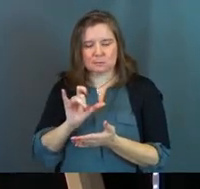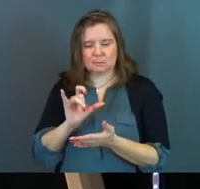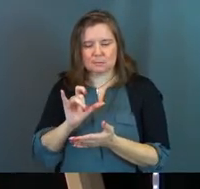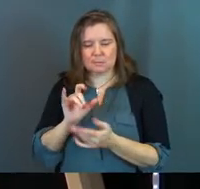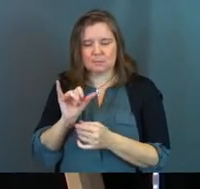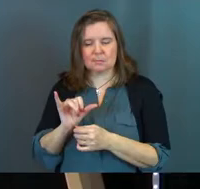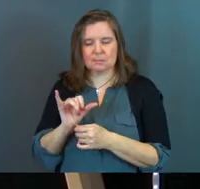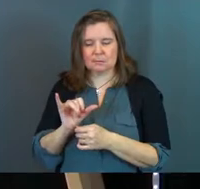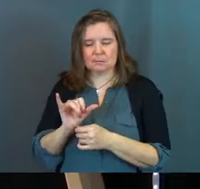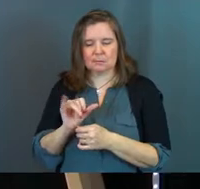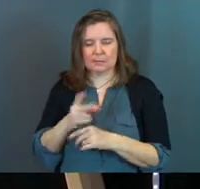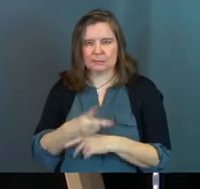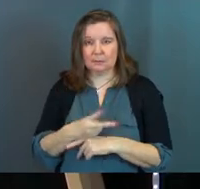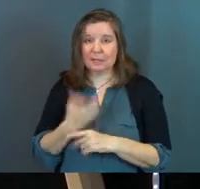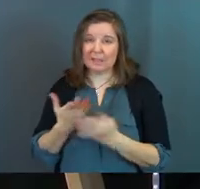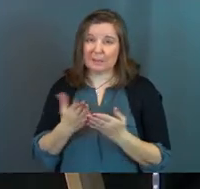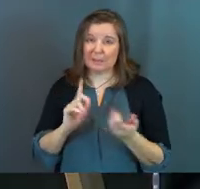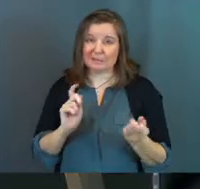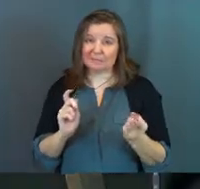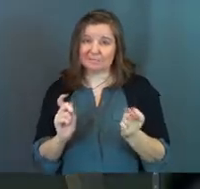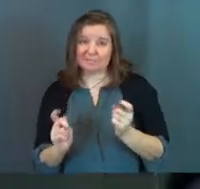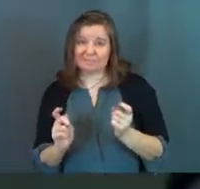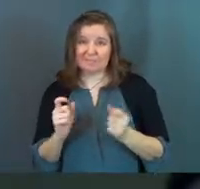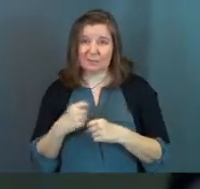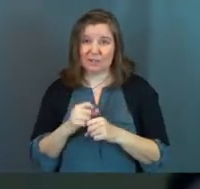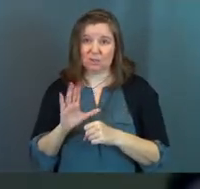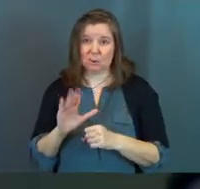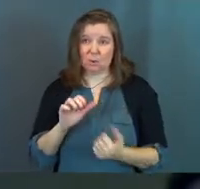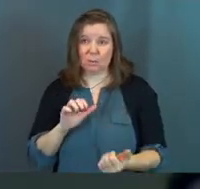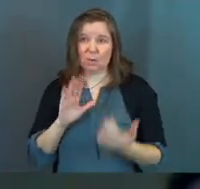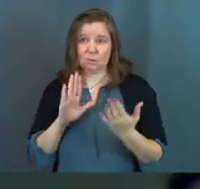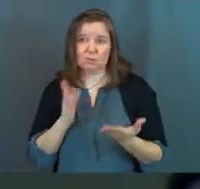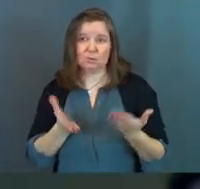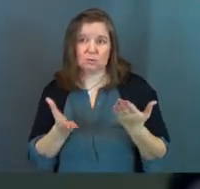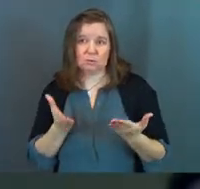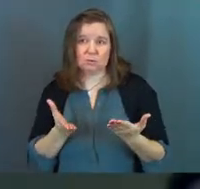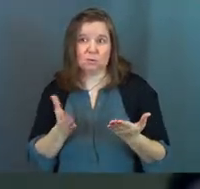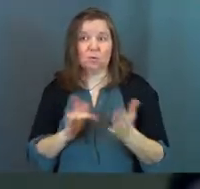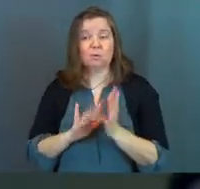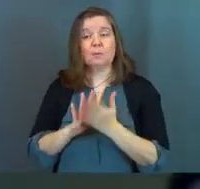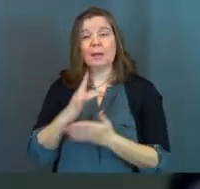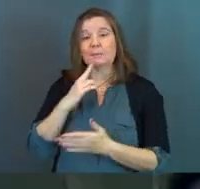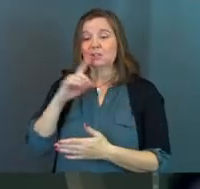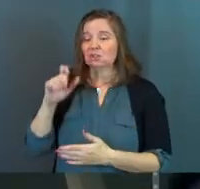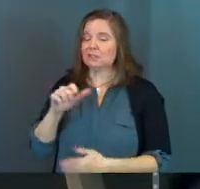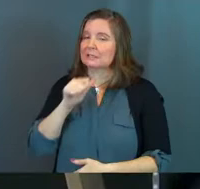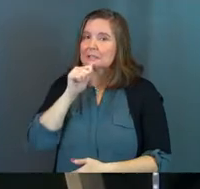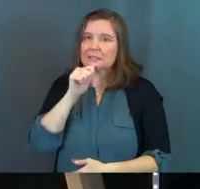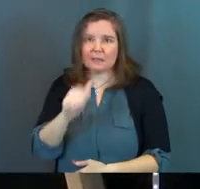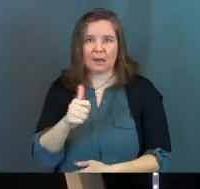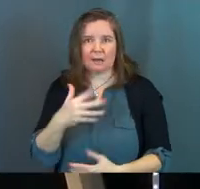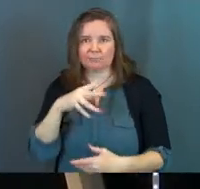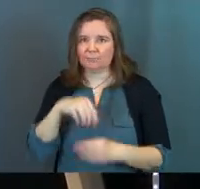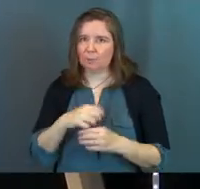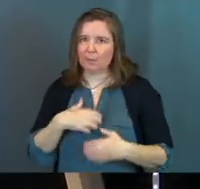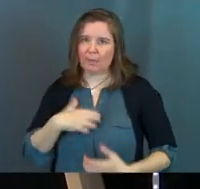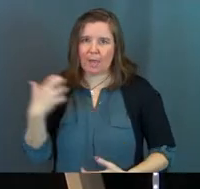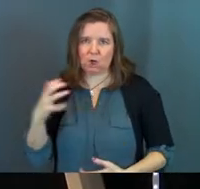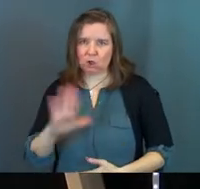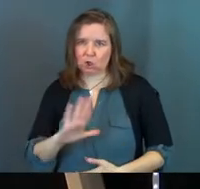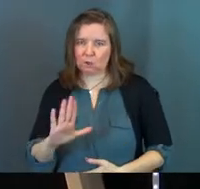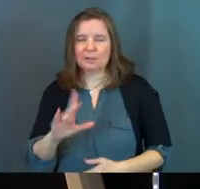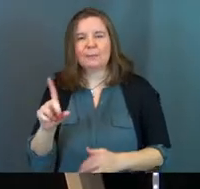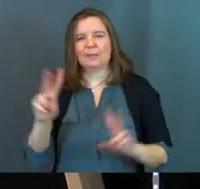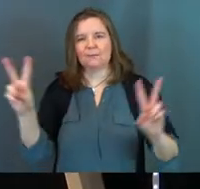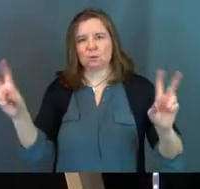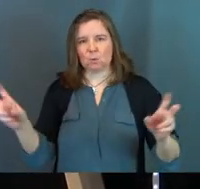in, because there may be some tweaks that you need to make to your approach. So the Bible says it should not lead to anger. Let